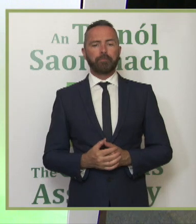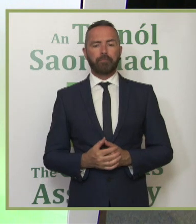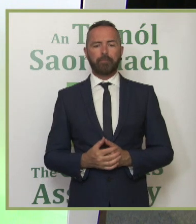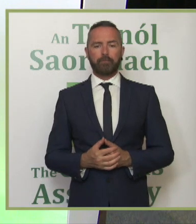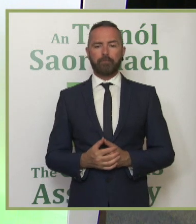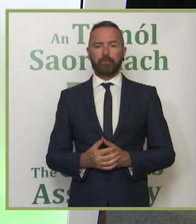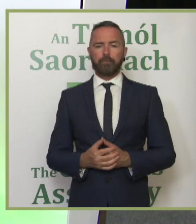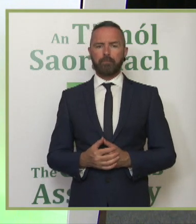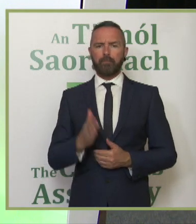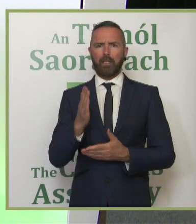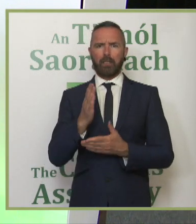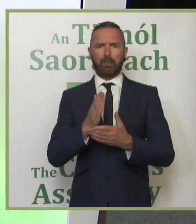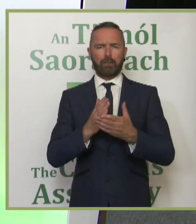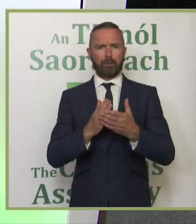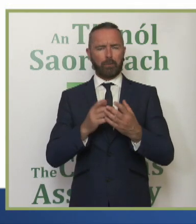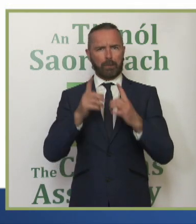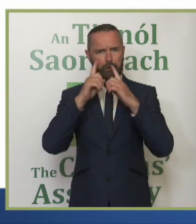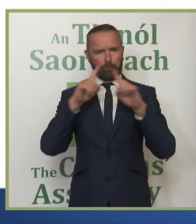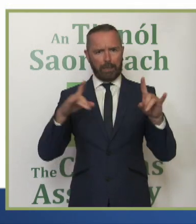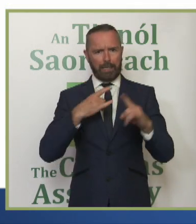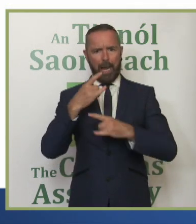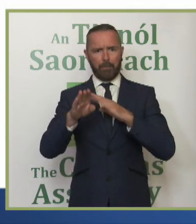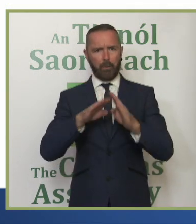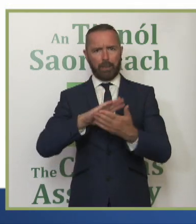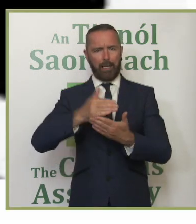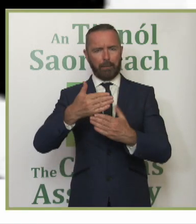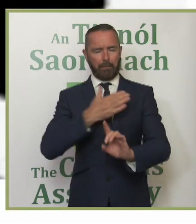Something bizarre is going on with this, sorry. So when